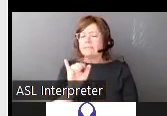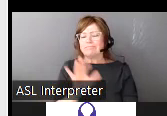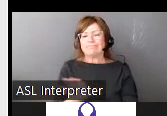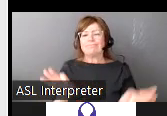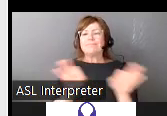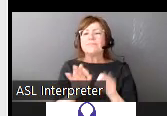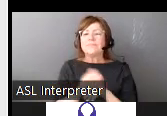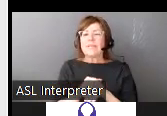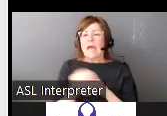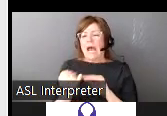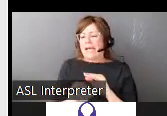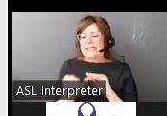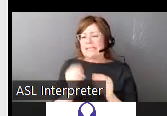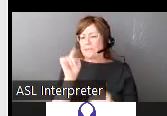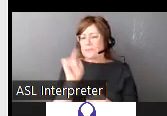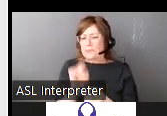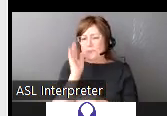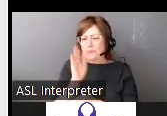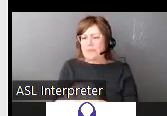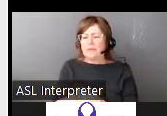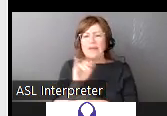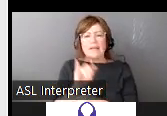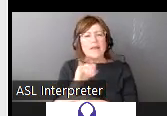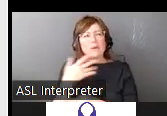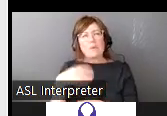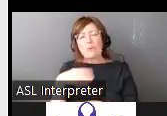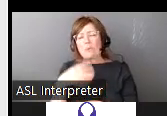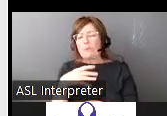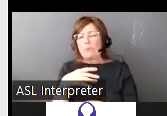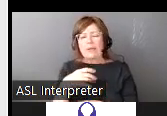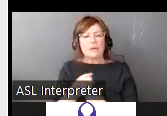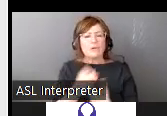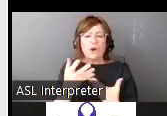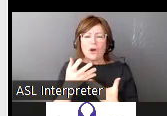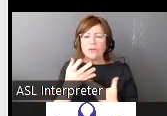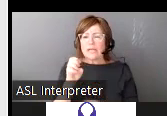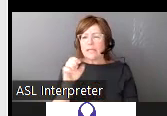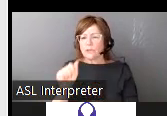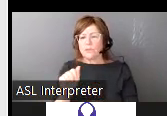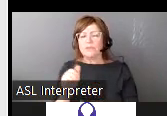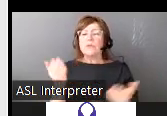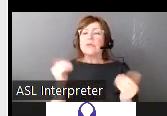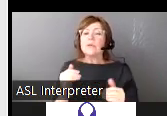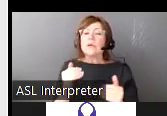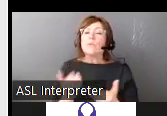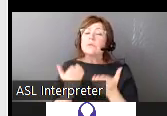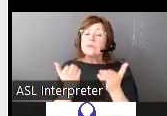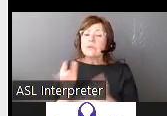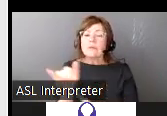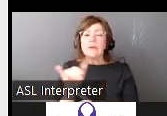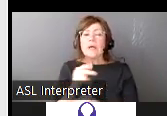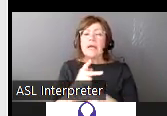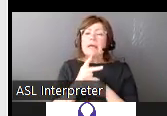social isolation, which is a key factor for elder abuse. We also recommend providing